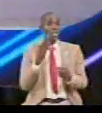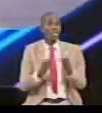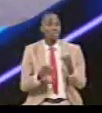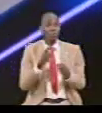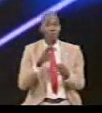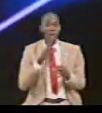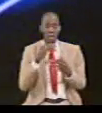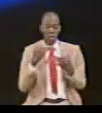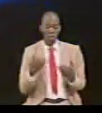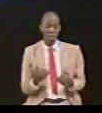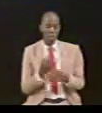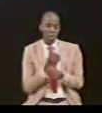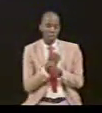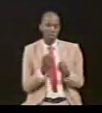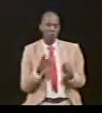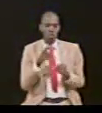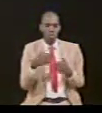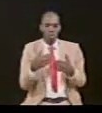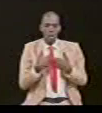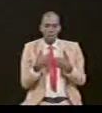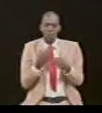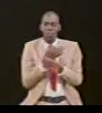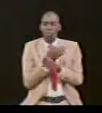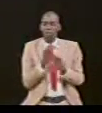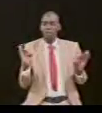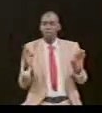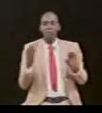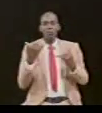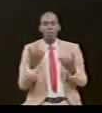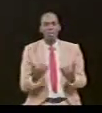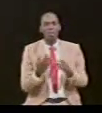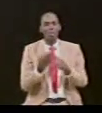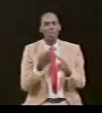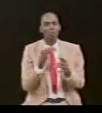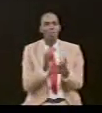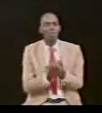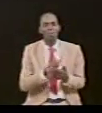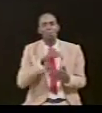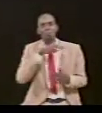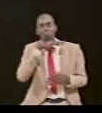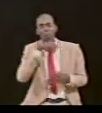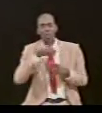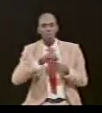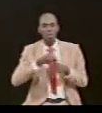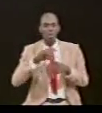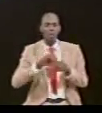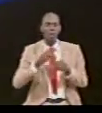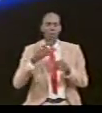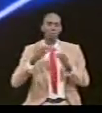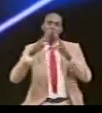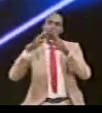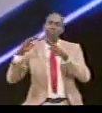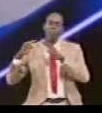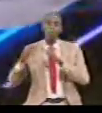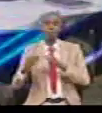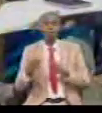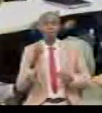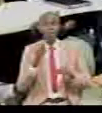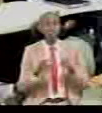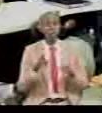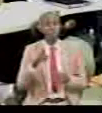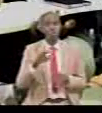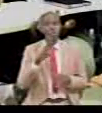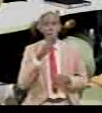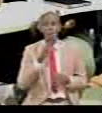saved. You have liberty now from that corruption in the community. If you're youth and you are saved, you have liberty